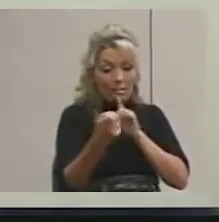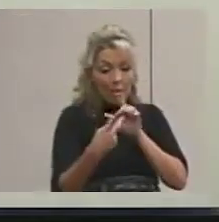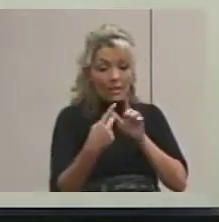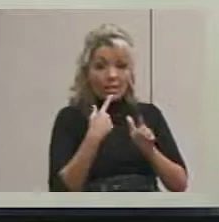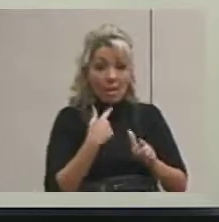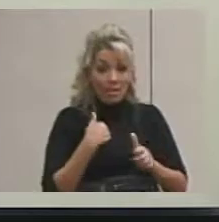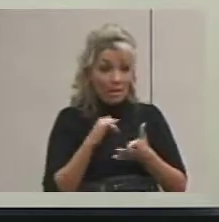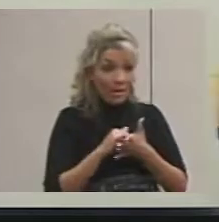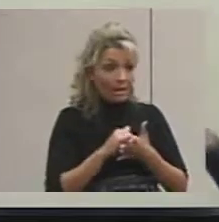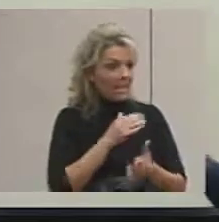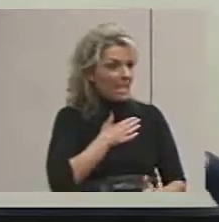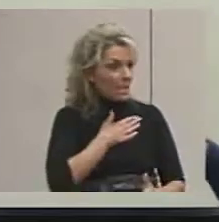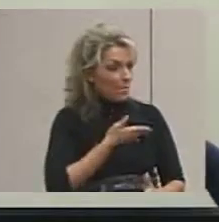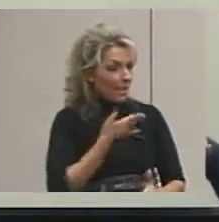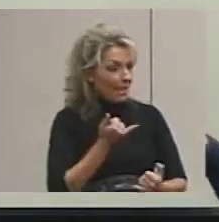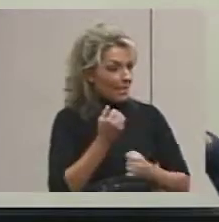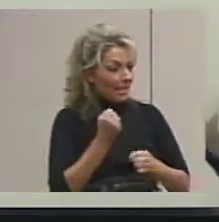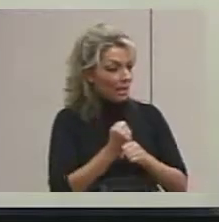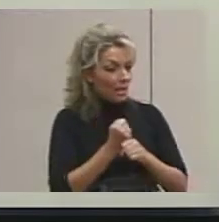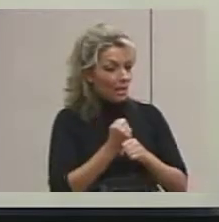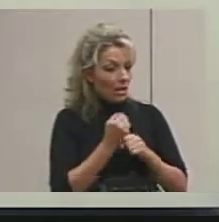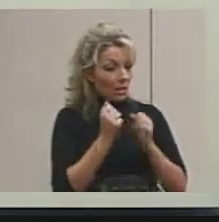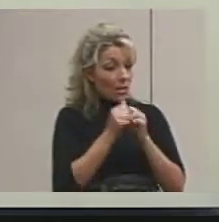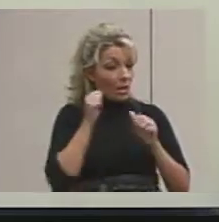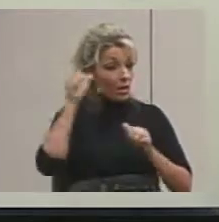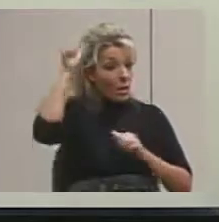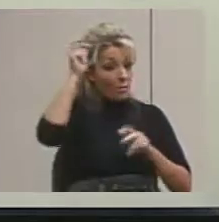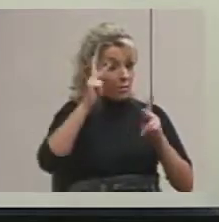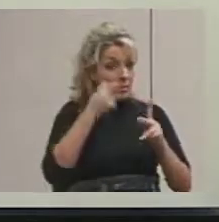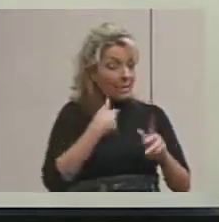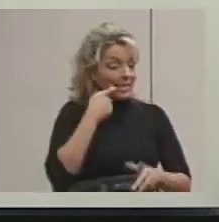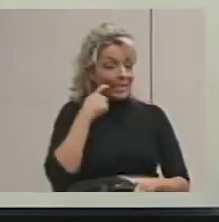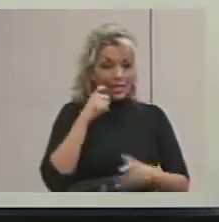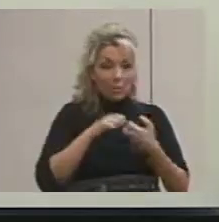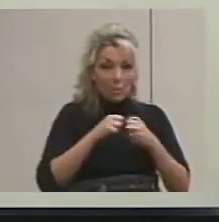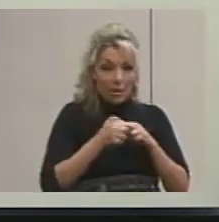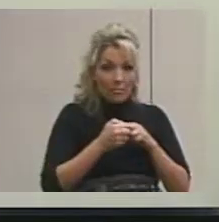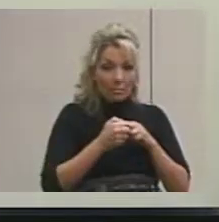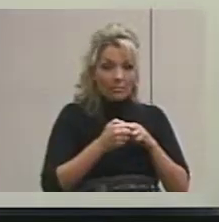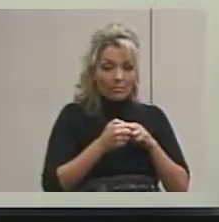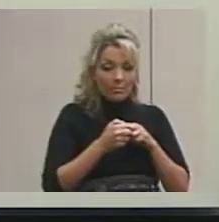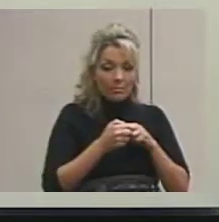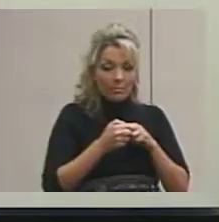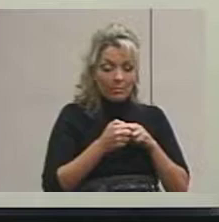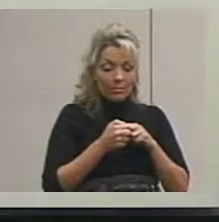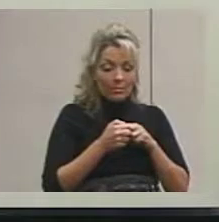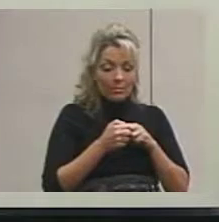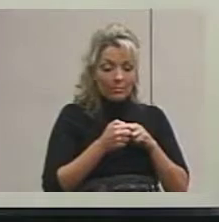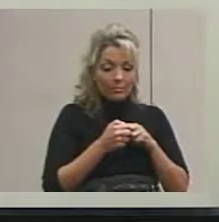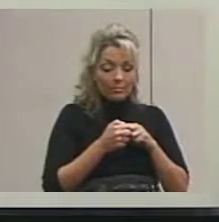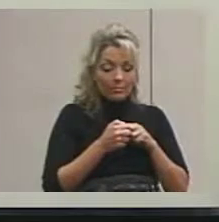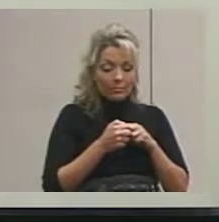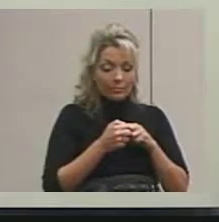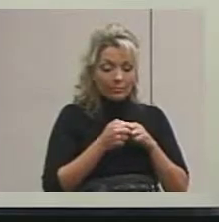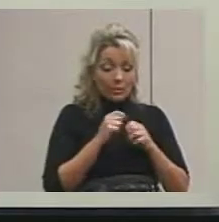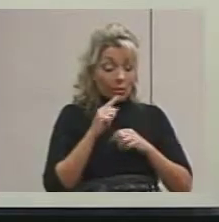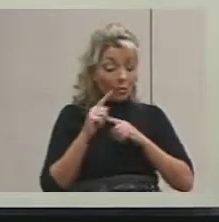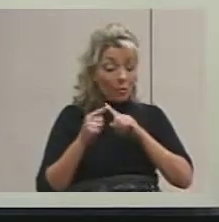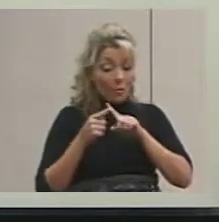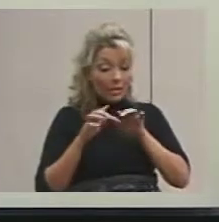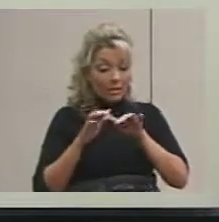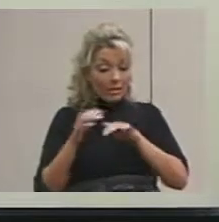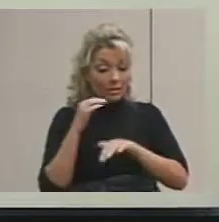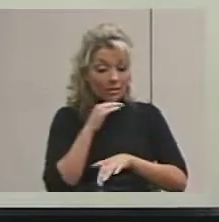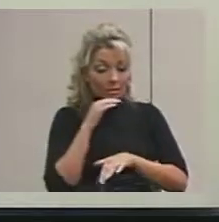just admitted this year in front of adults. So, it's a true issue, or I don't think he would say it. So when he does